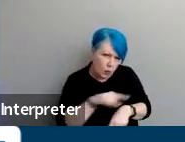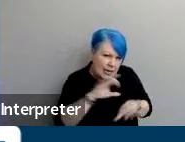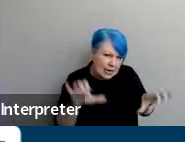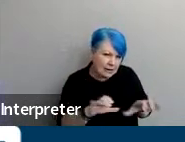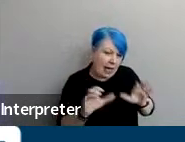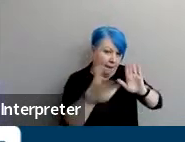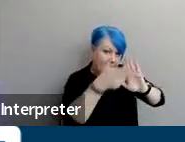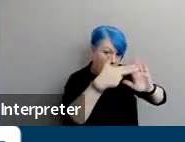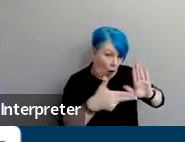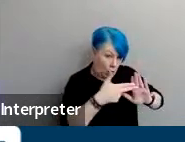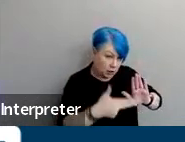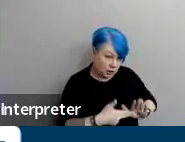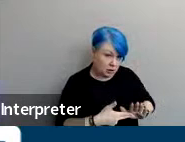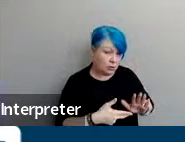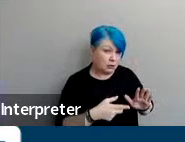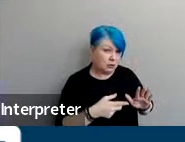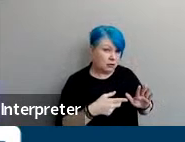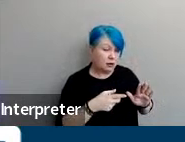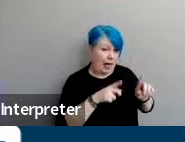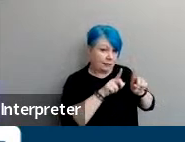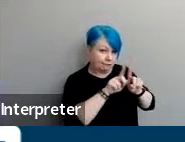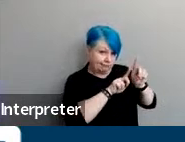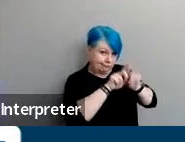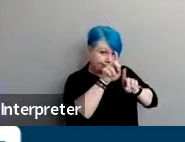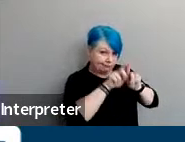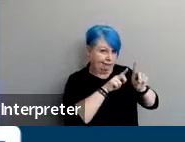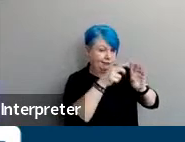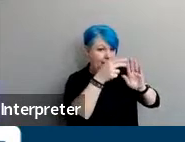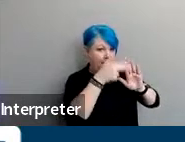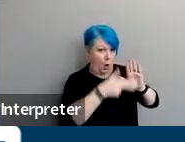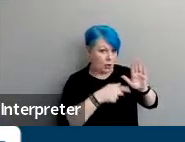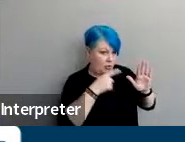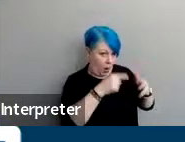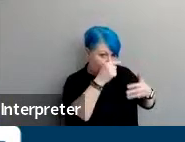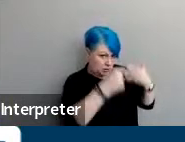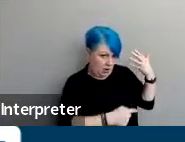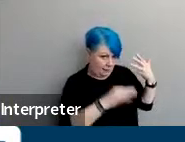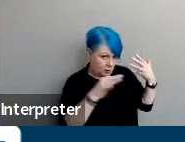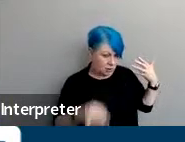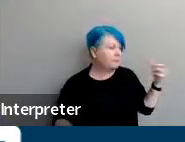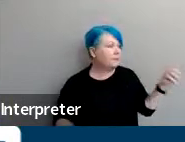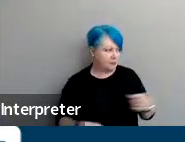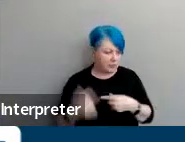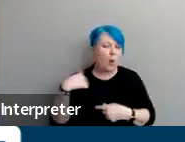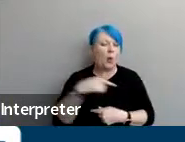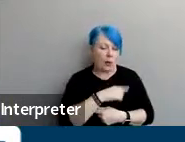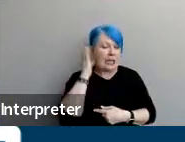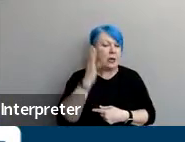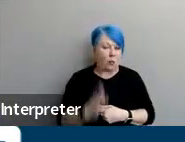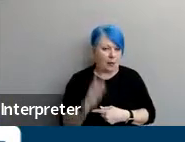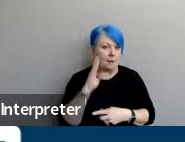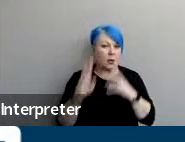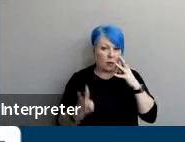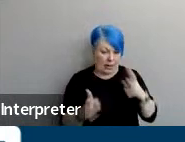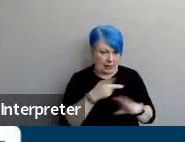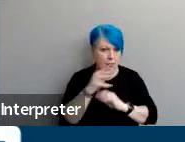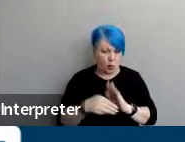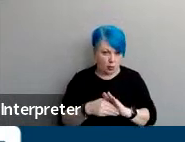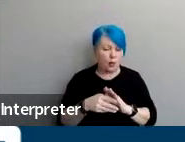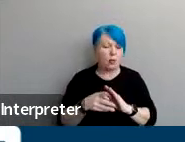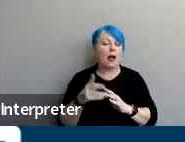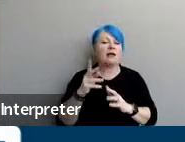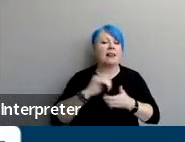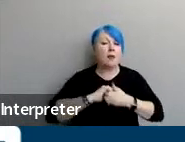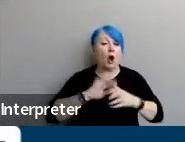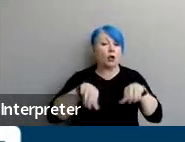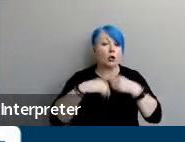that DISPRO Summit is having some very engaging conversations with partner districts, bringing them together collectively, but at the same